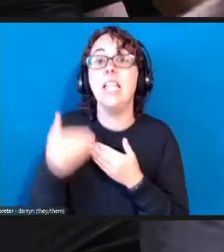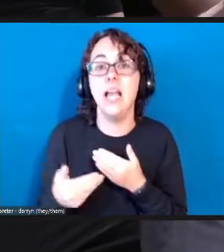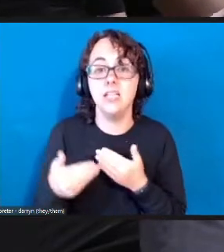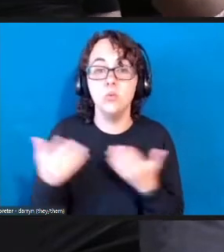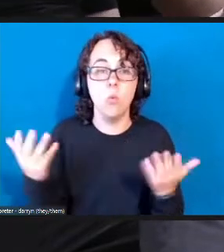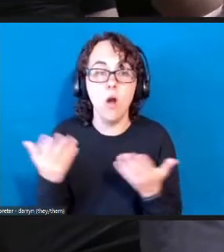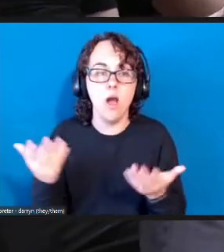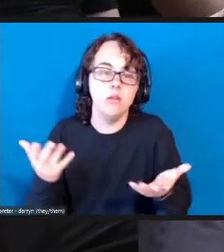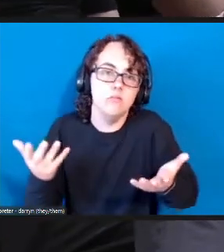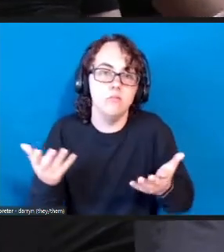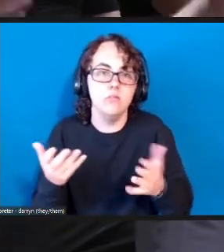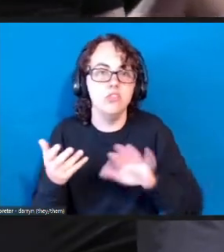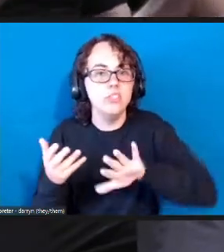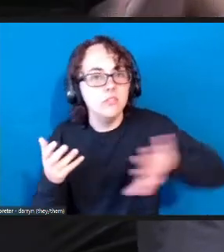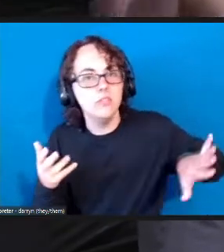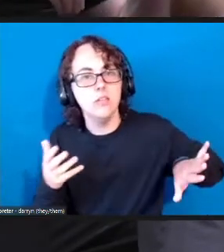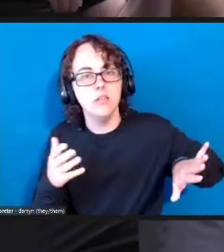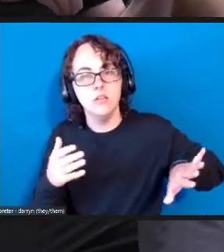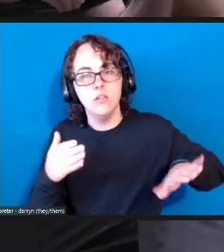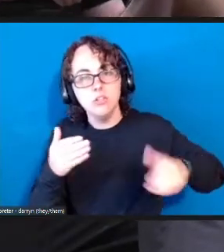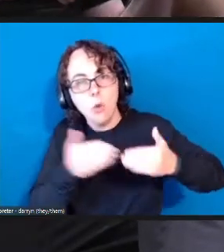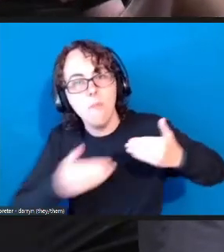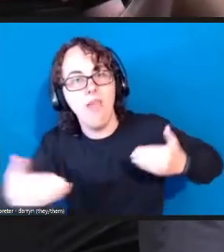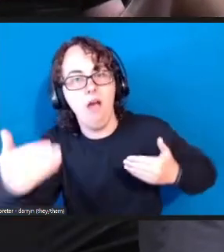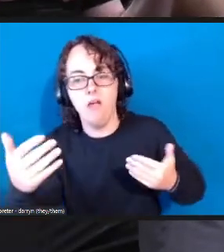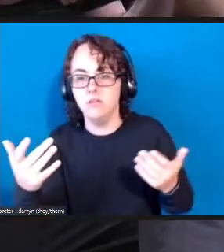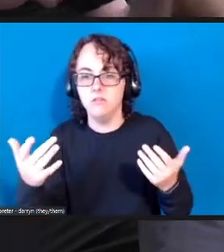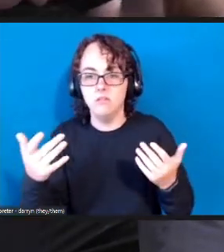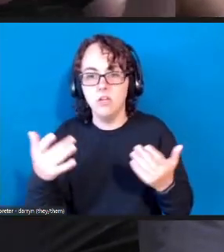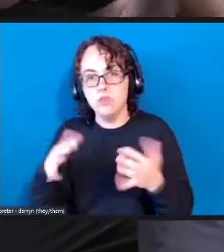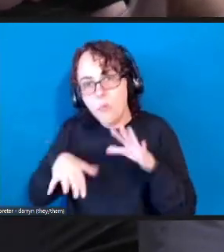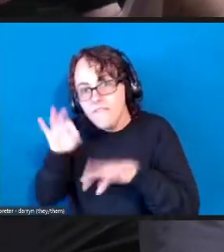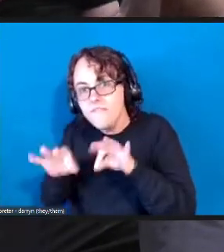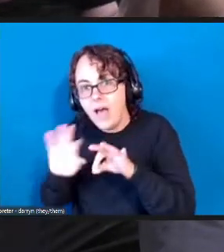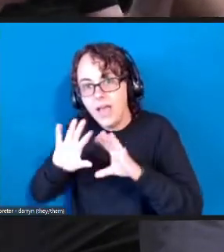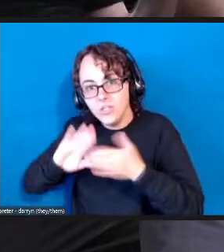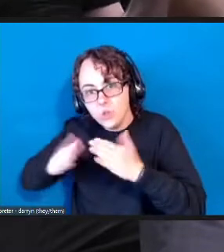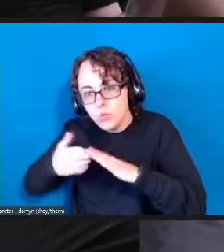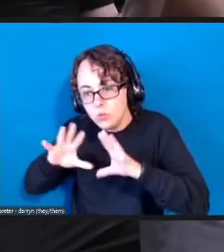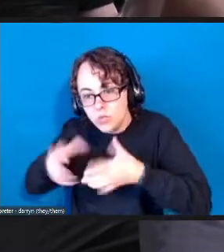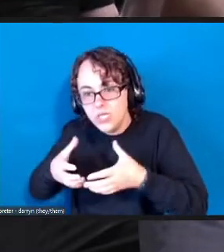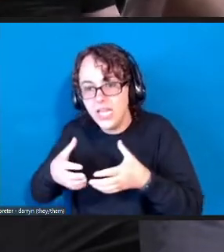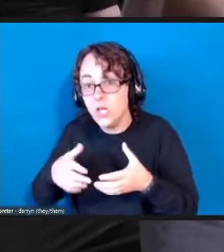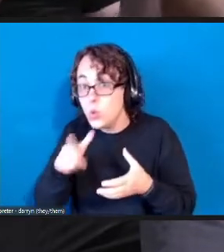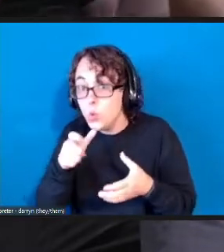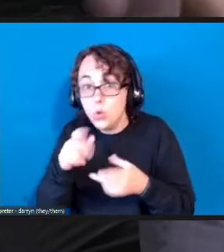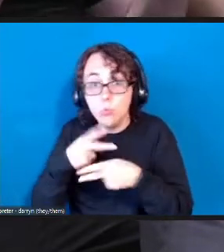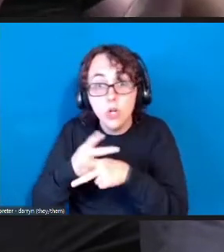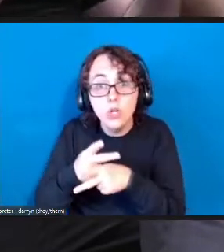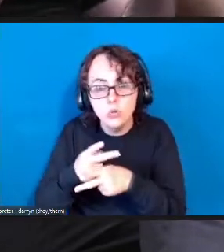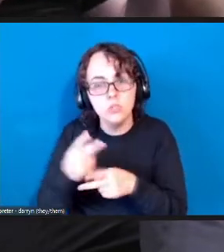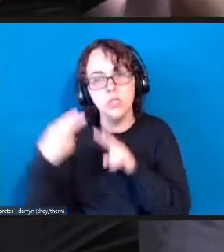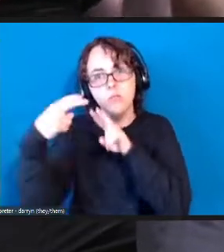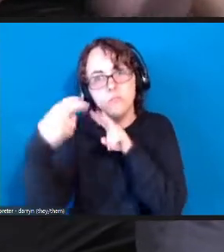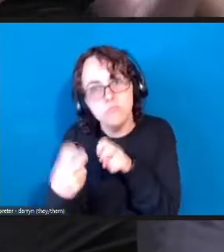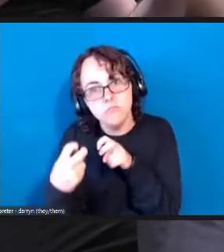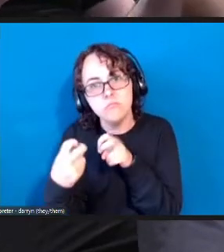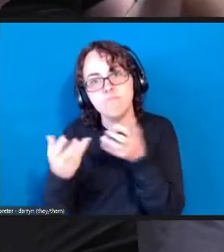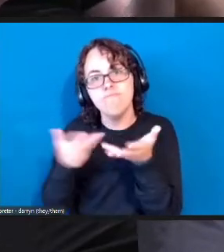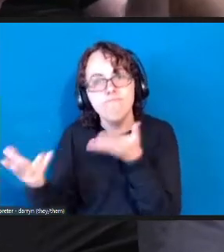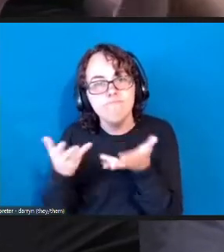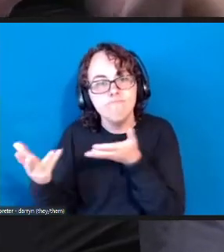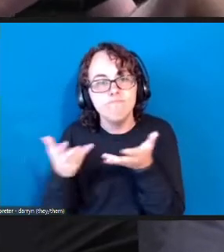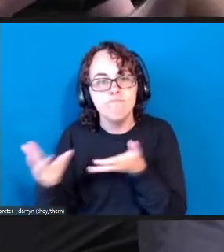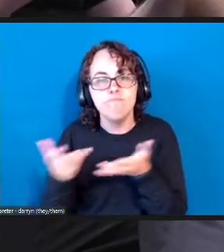Like find those artists in the key, your own community where you're producing and say, let's have coffee, let's have a cocktail. What is your story? What do you